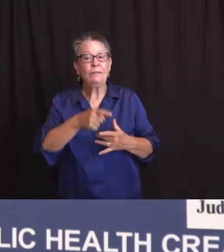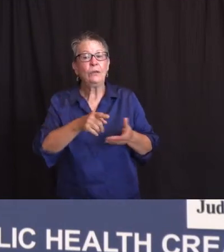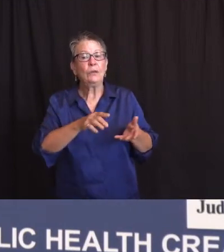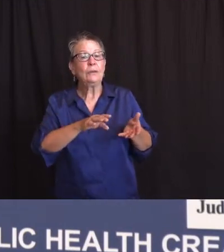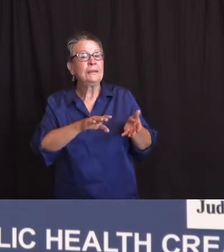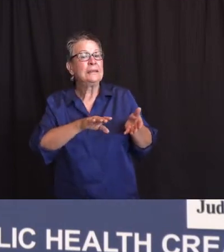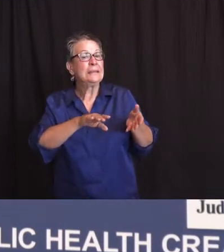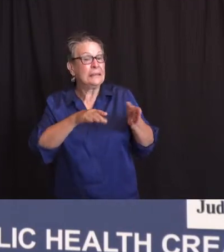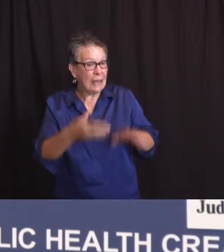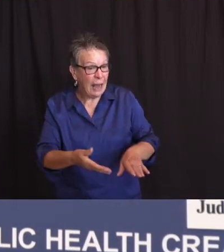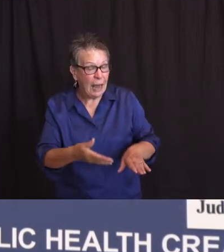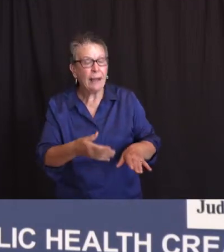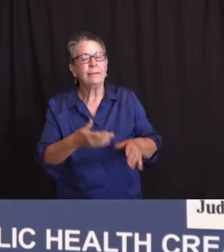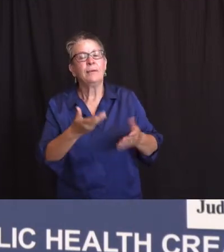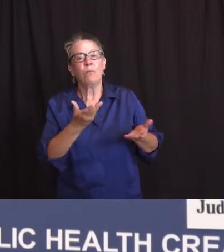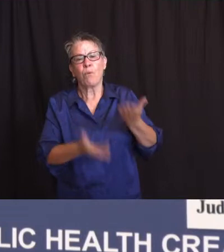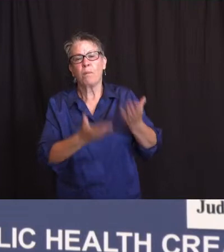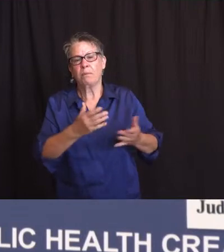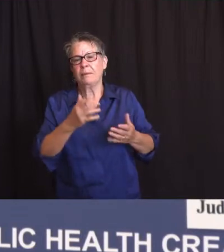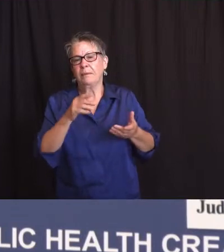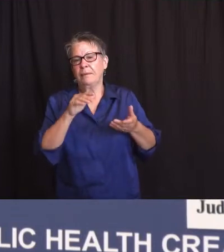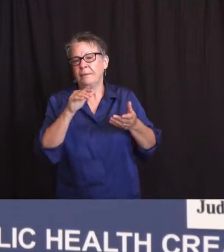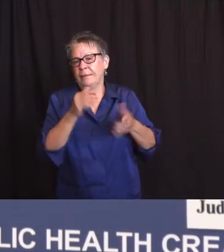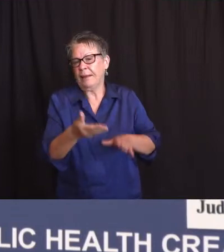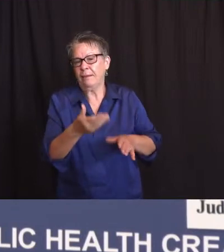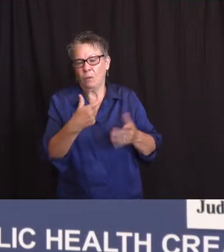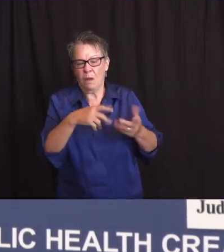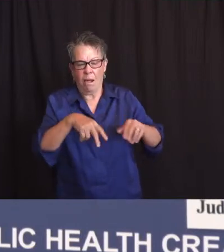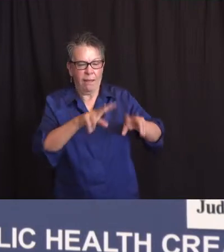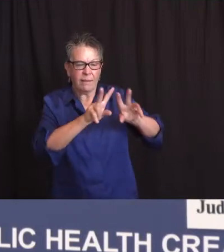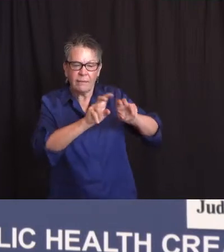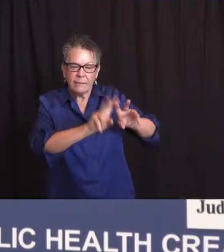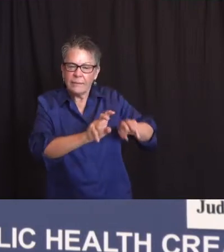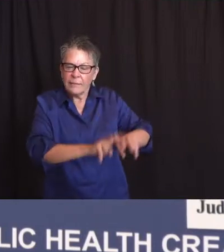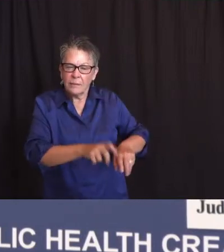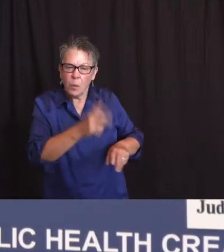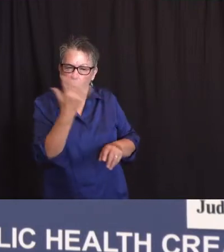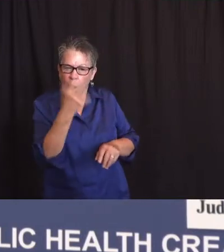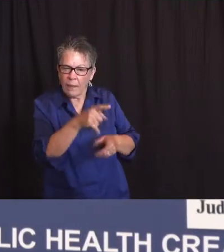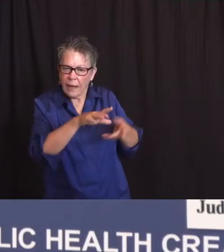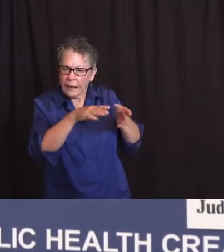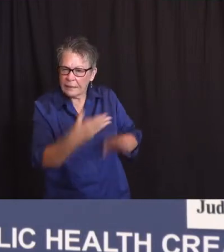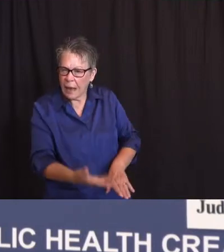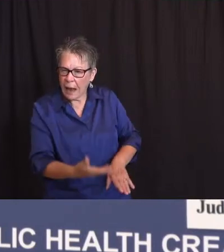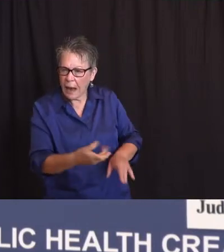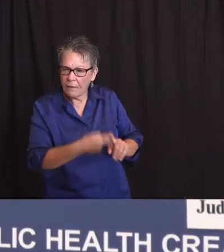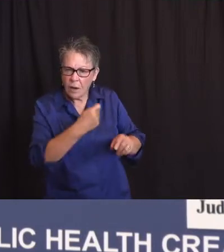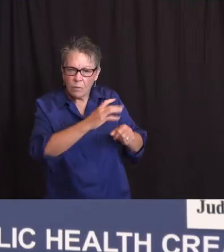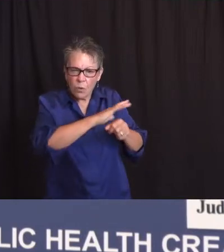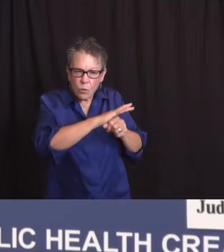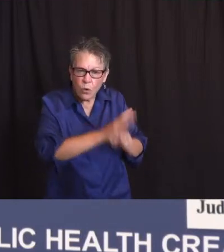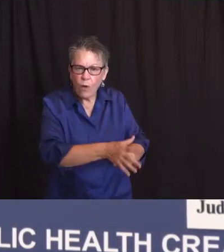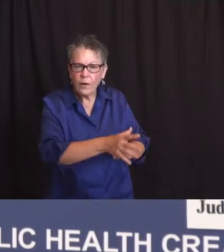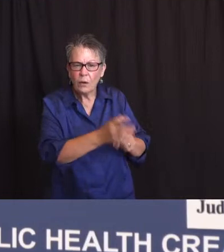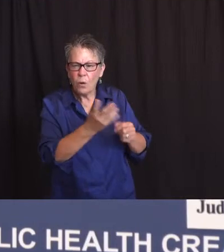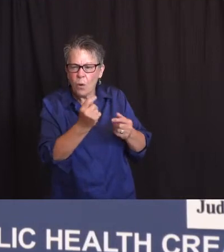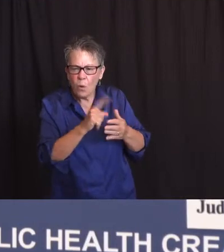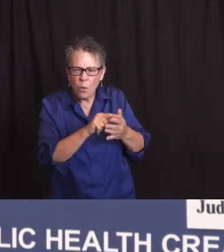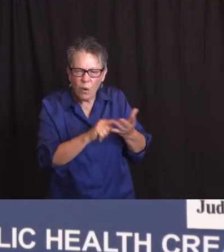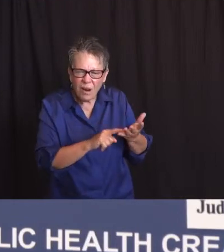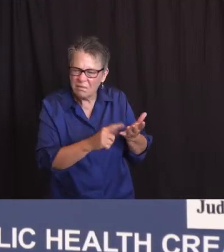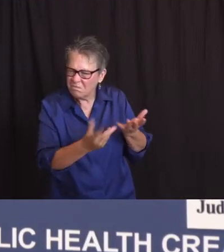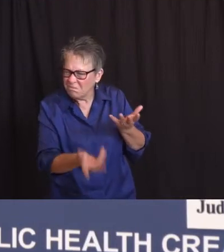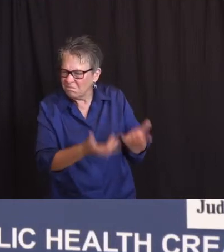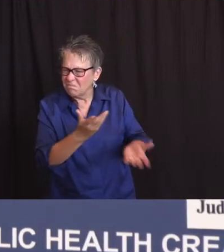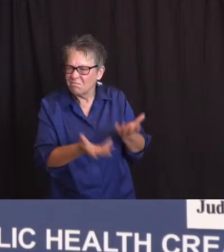that were compatible with COVID and never got tested because testing wasn't readily available at that time. As we've gone forward in